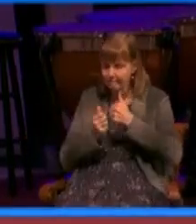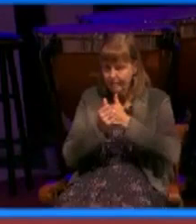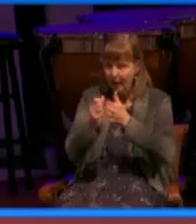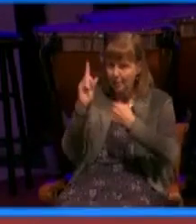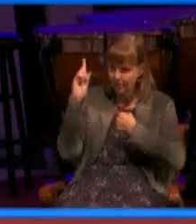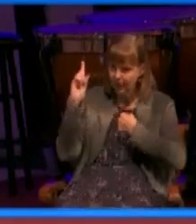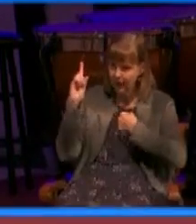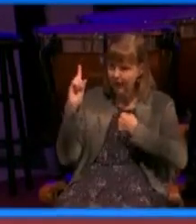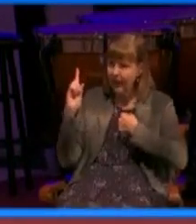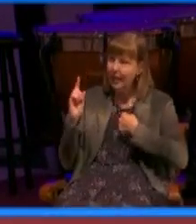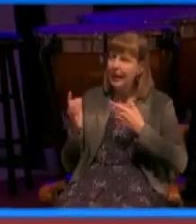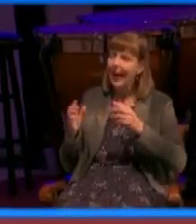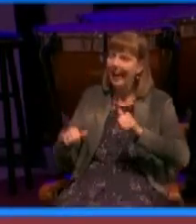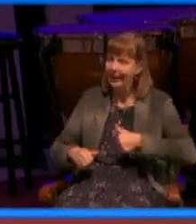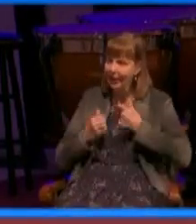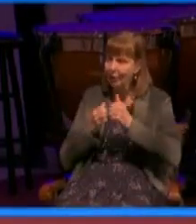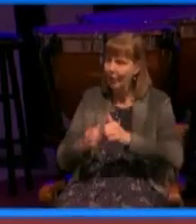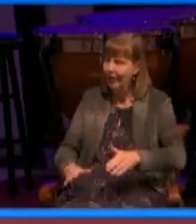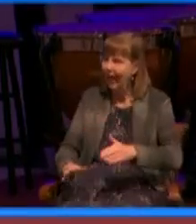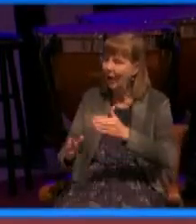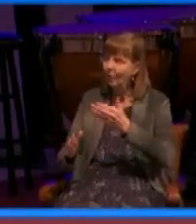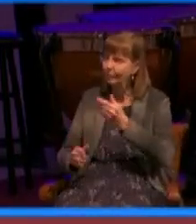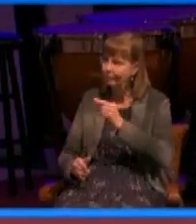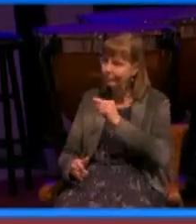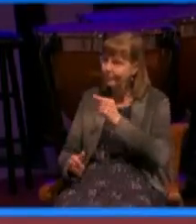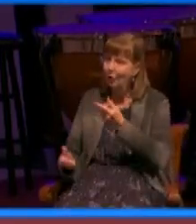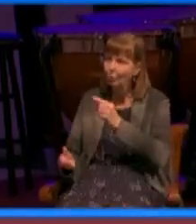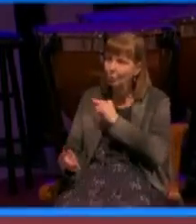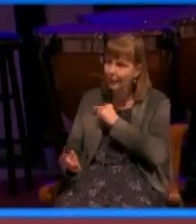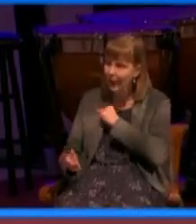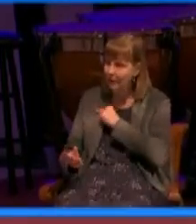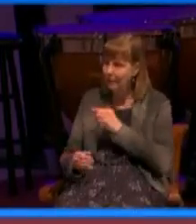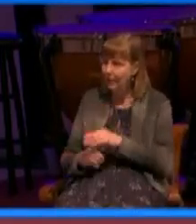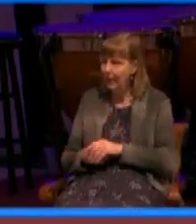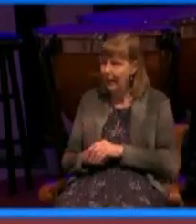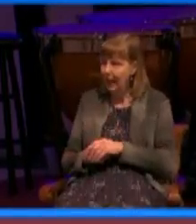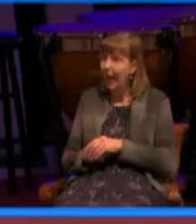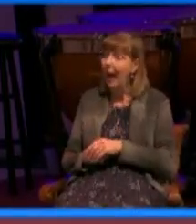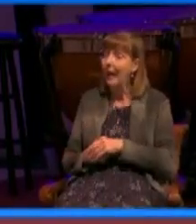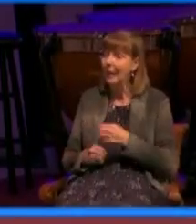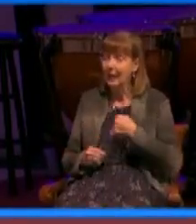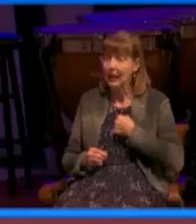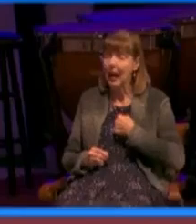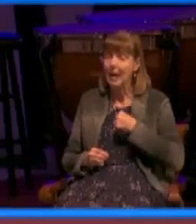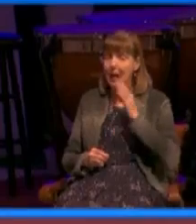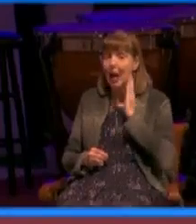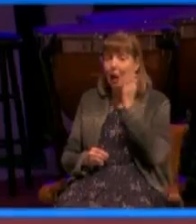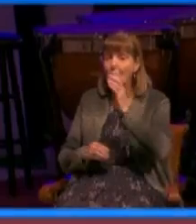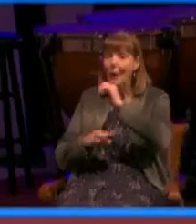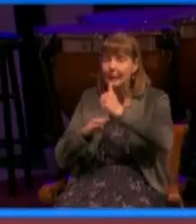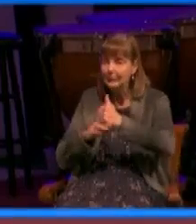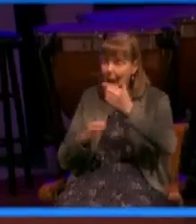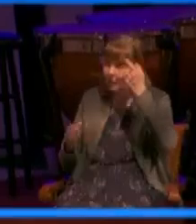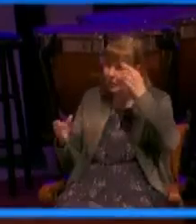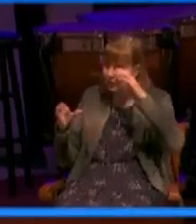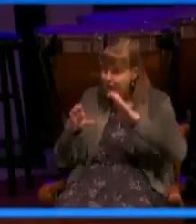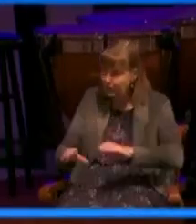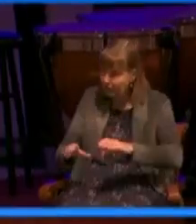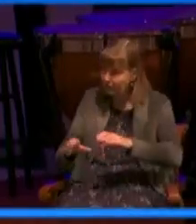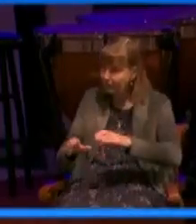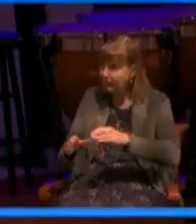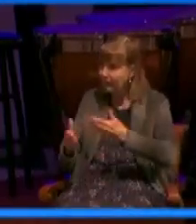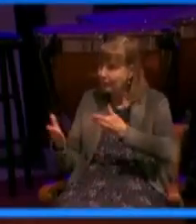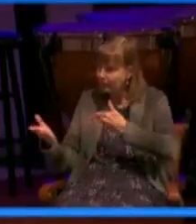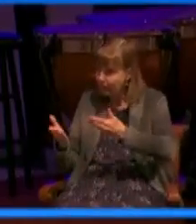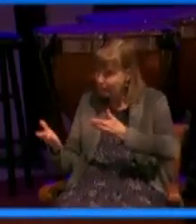make a covenant between me and you and that I may multiply you greatly. Then Abram fell on his face and God said to him,